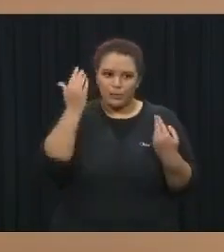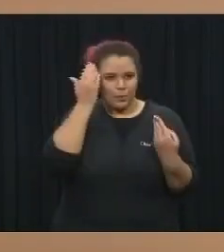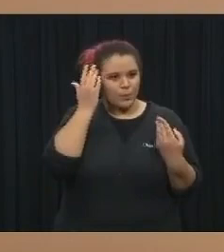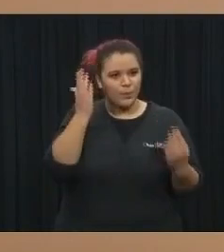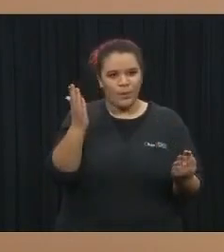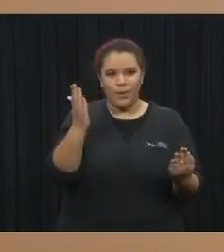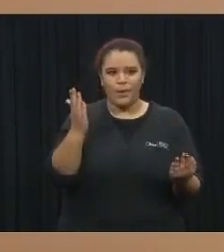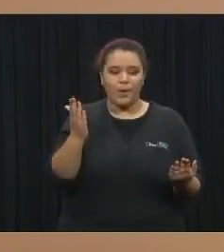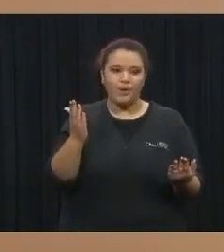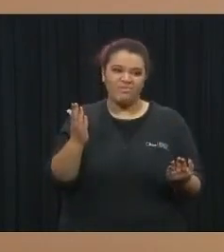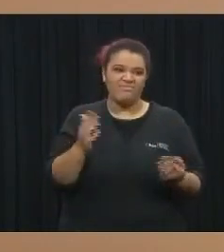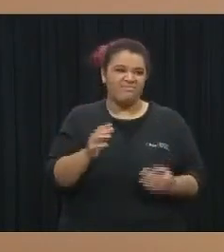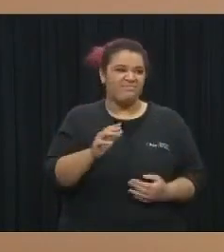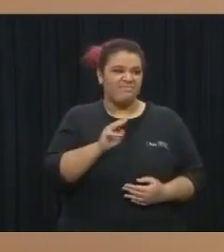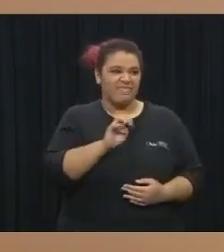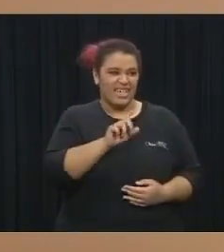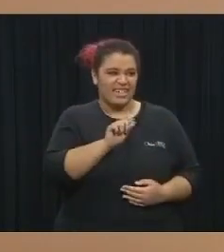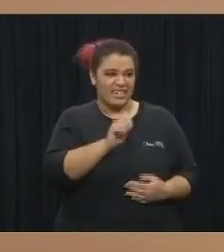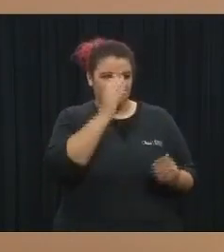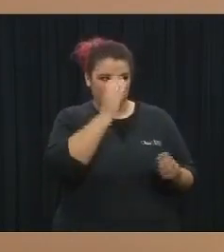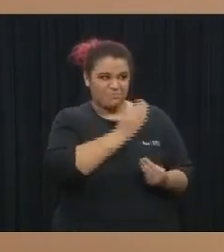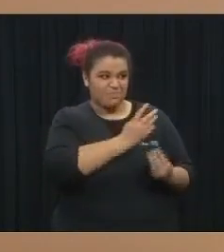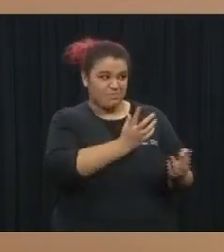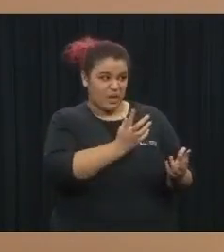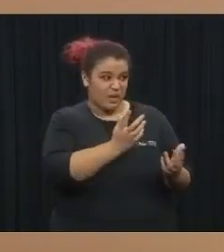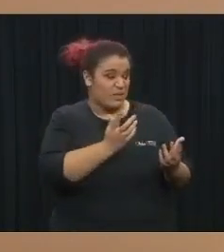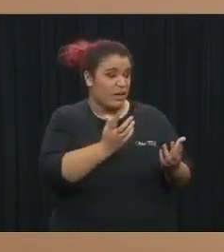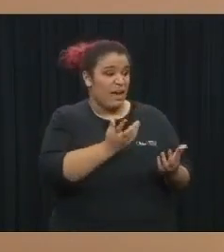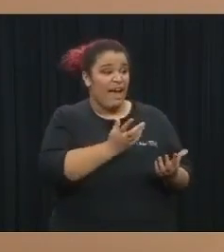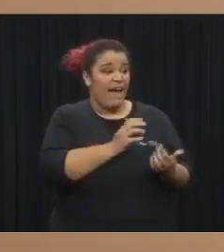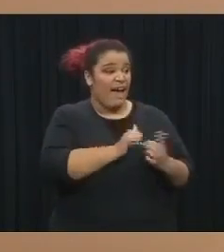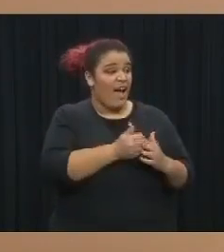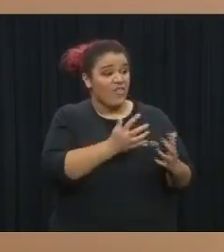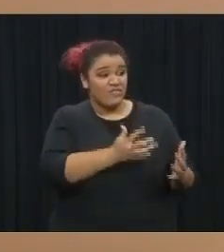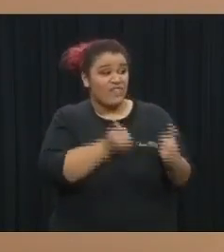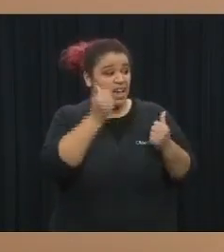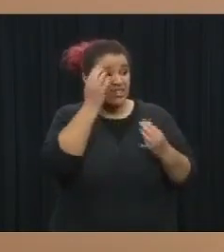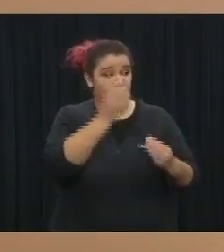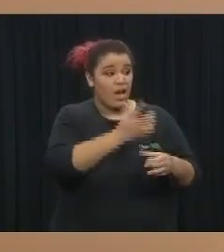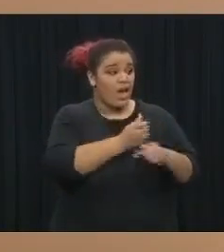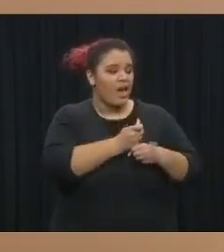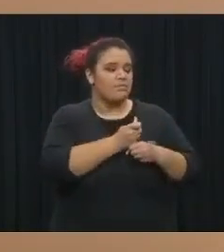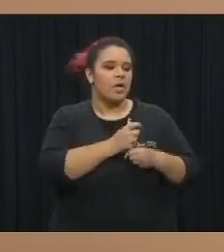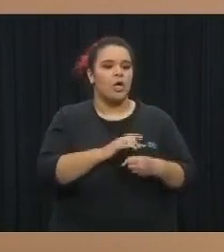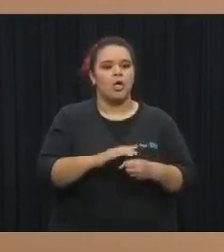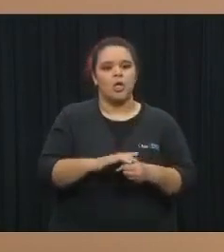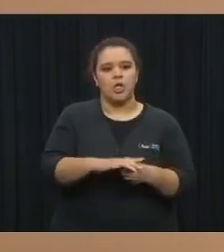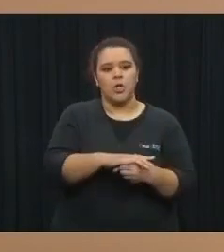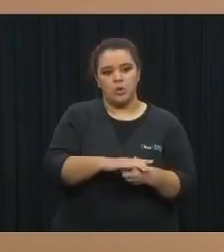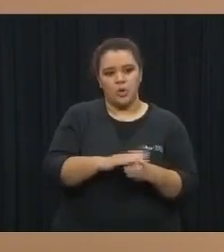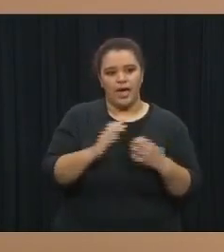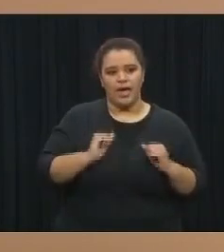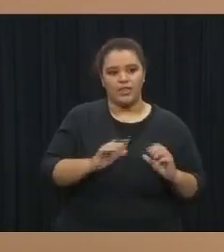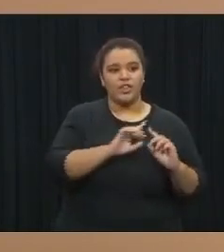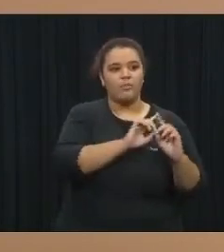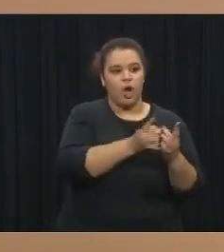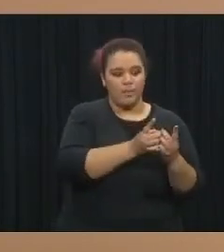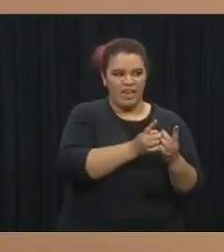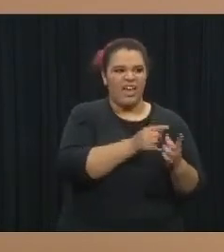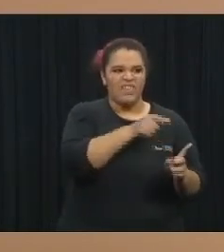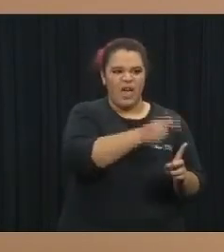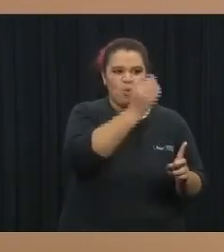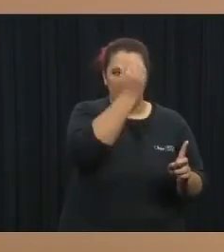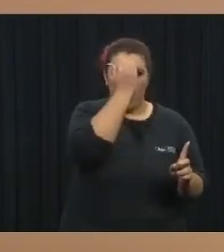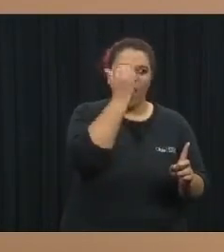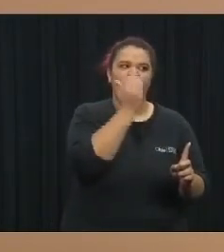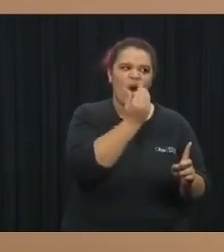be quickest to get if you go to the local health departments. They'll know more by the time it all reaches me here at the state